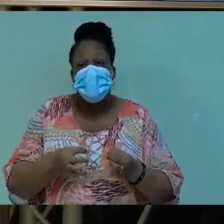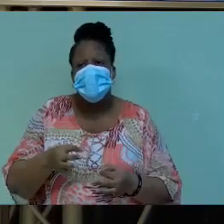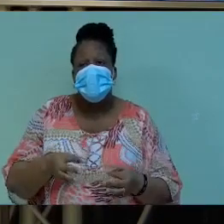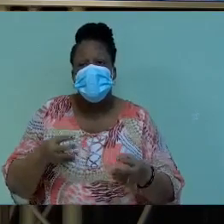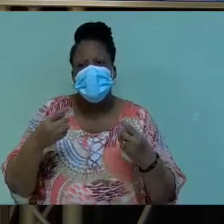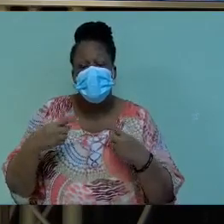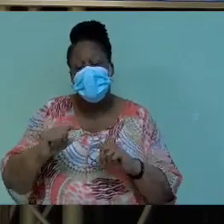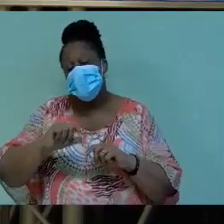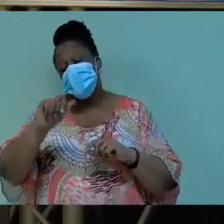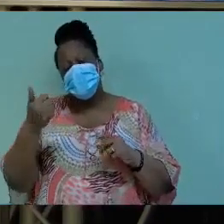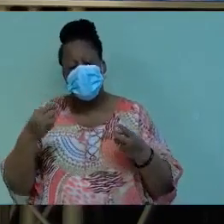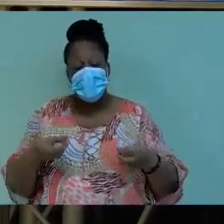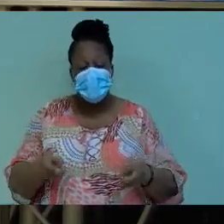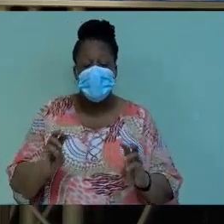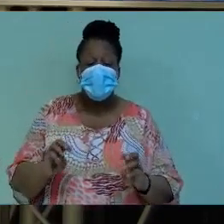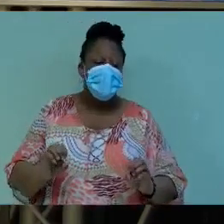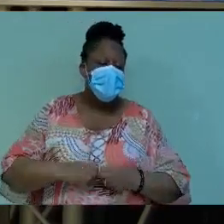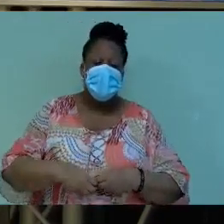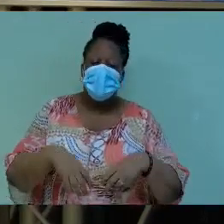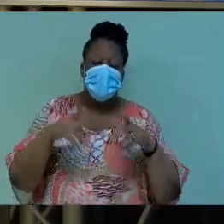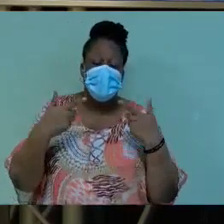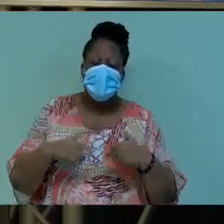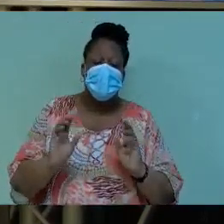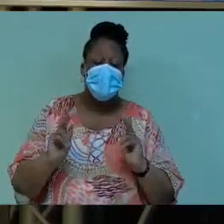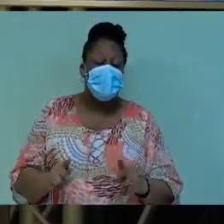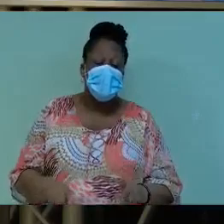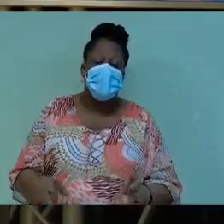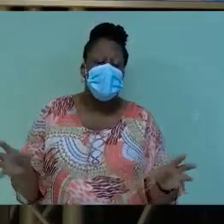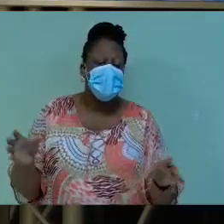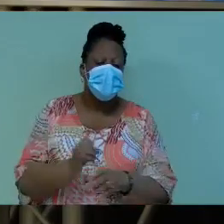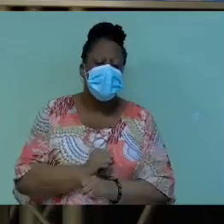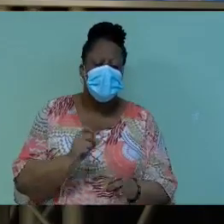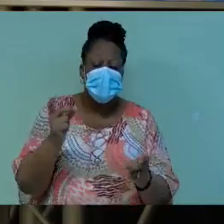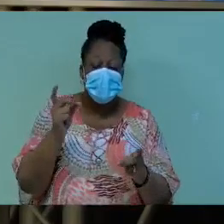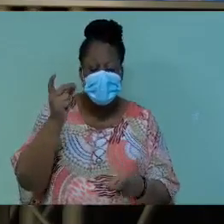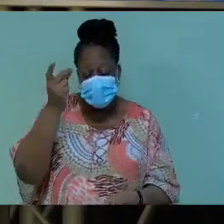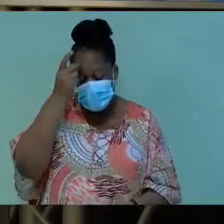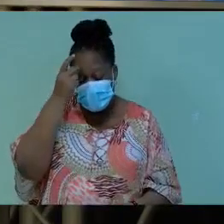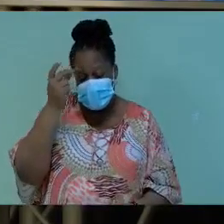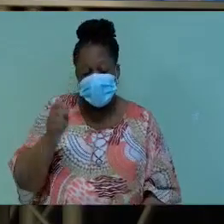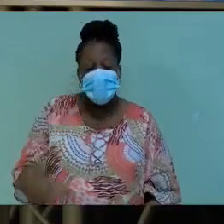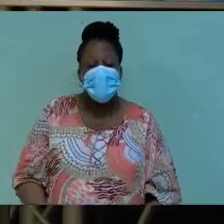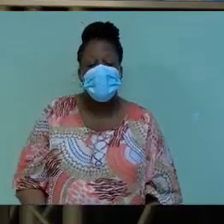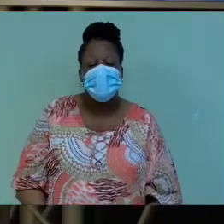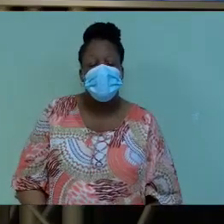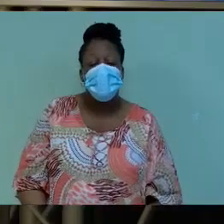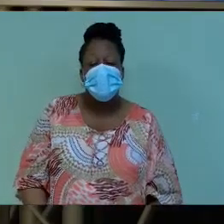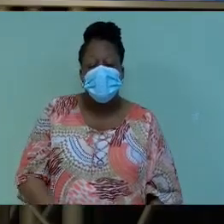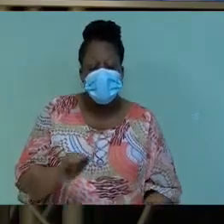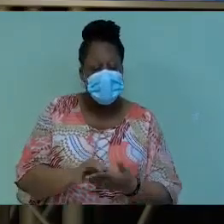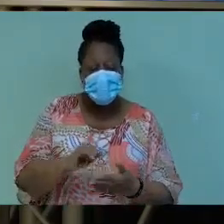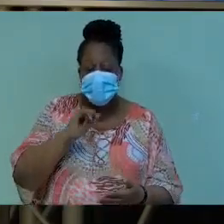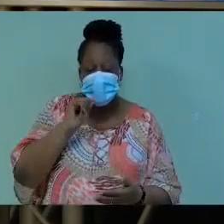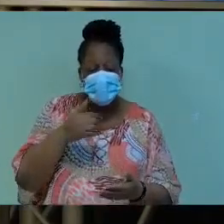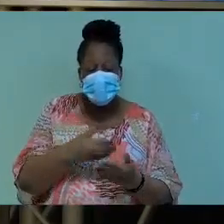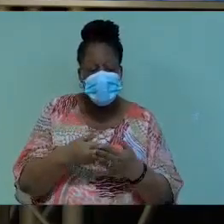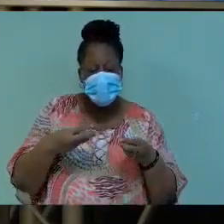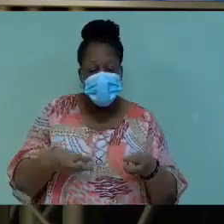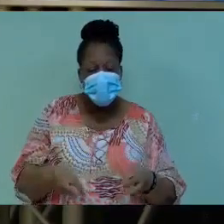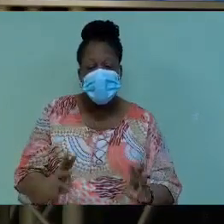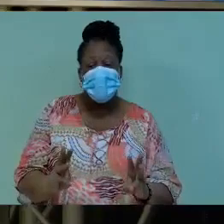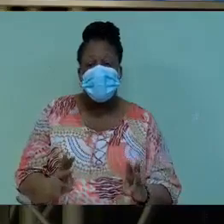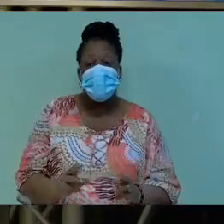the persons who are older, persons with a pre-existing condition, and the persons who are not well off